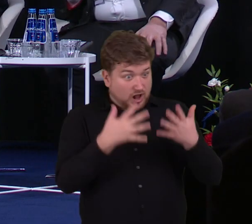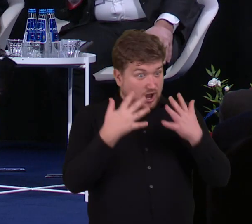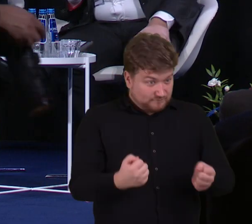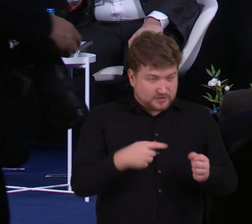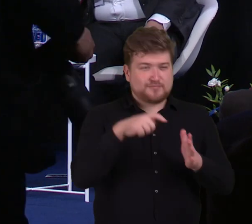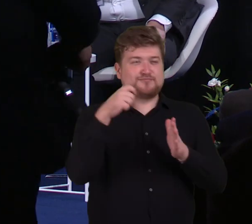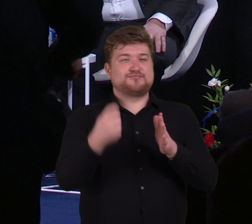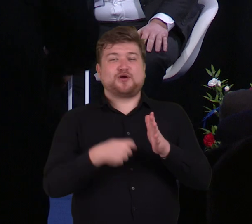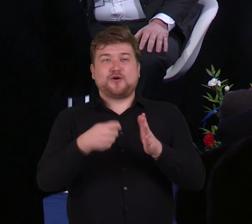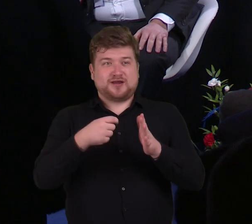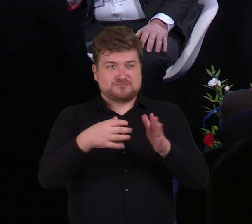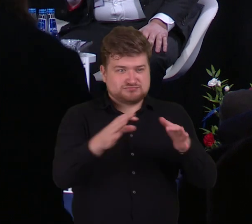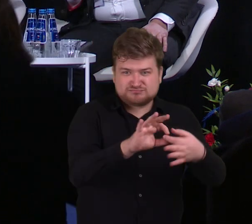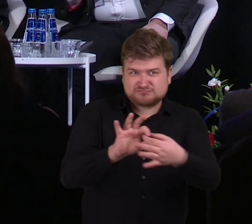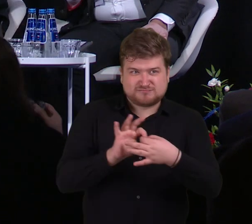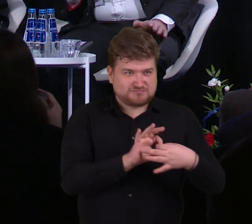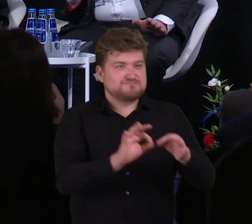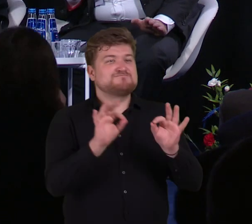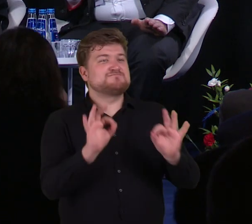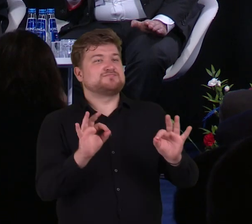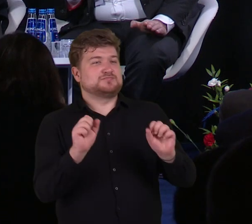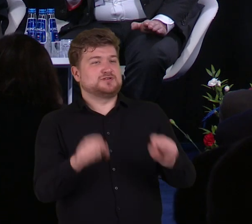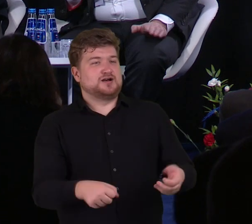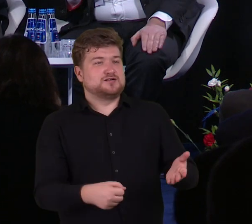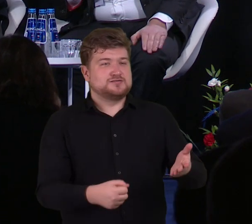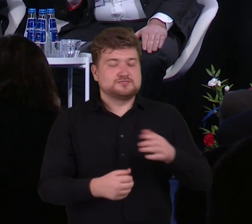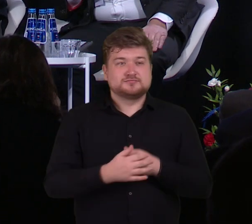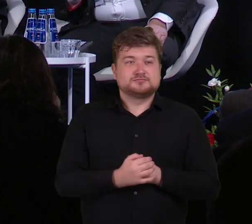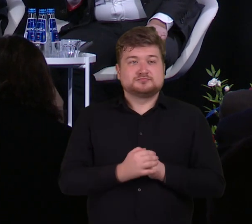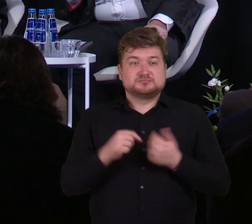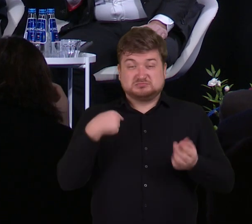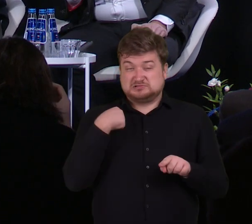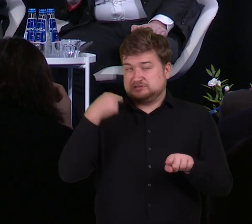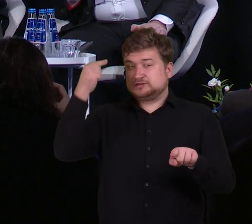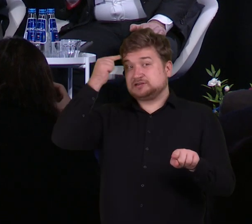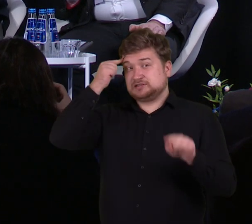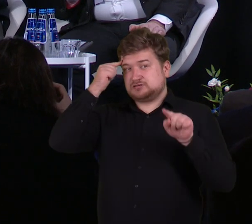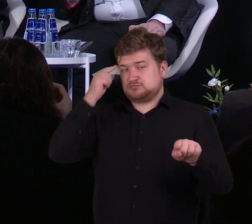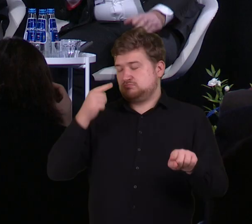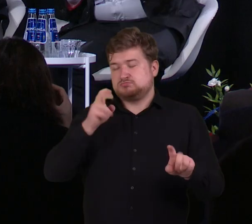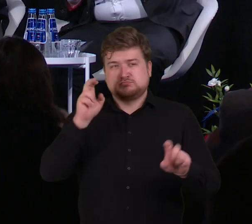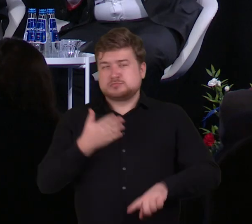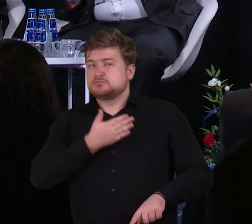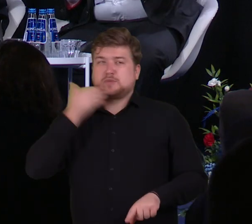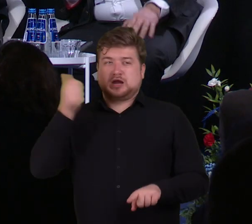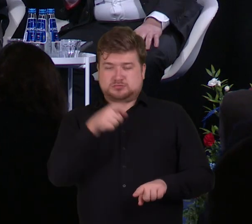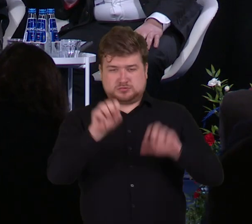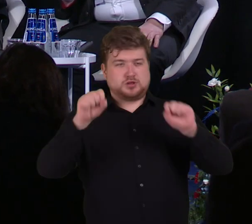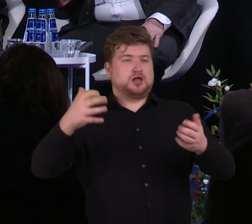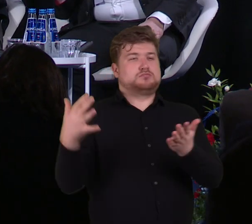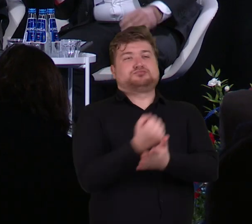is the big success story which we have. The other part is cooperation. Interreg, for example, it's another